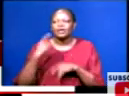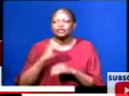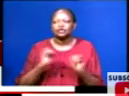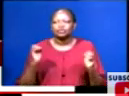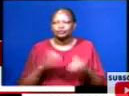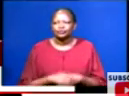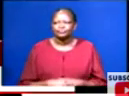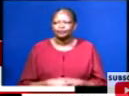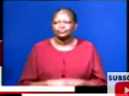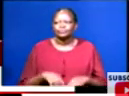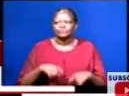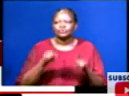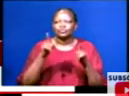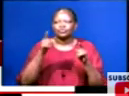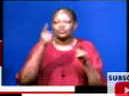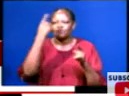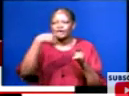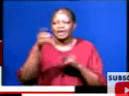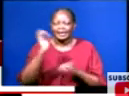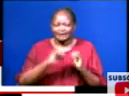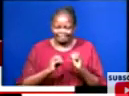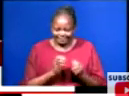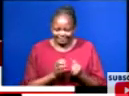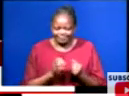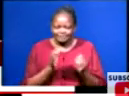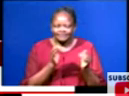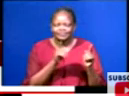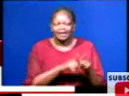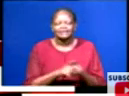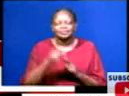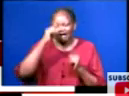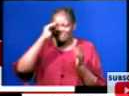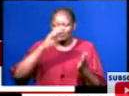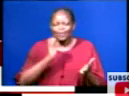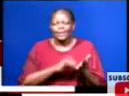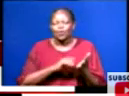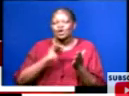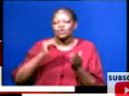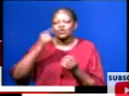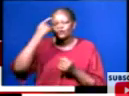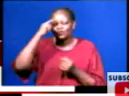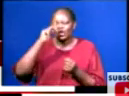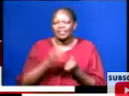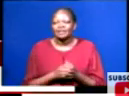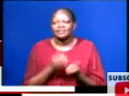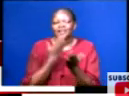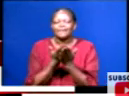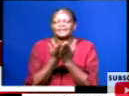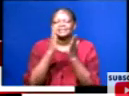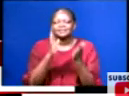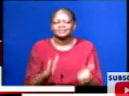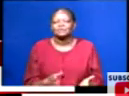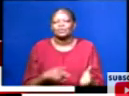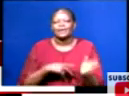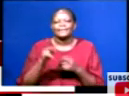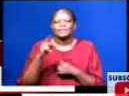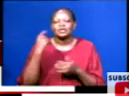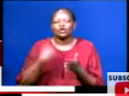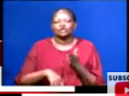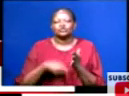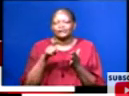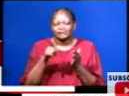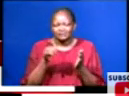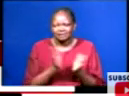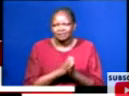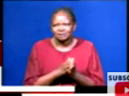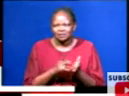was validly elected and reinstated at the Governor of Makueni County for that the petitioners had paid cost of the petition assessed and payable